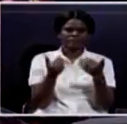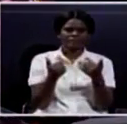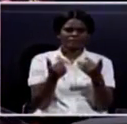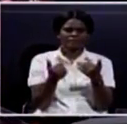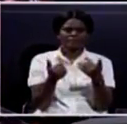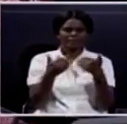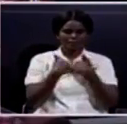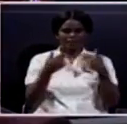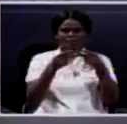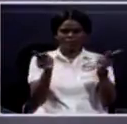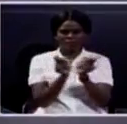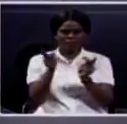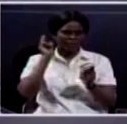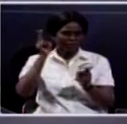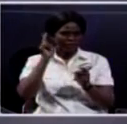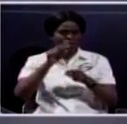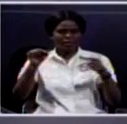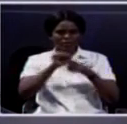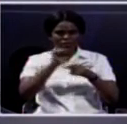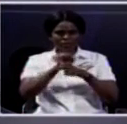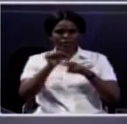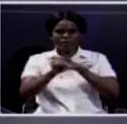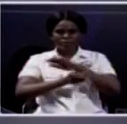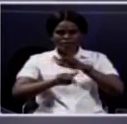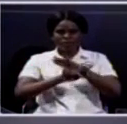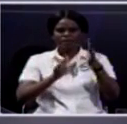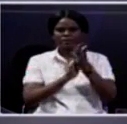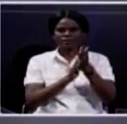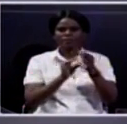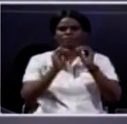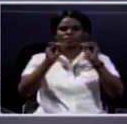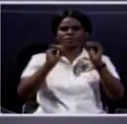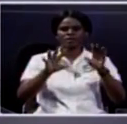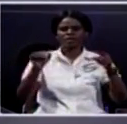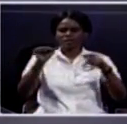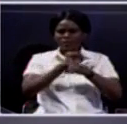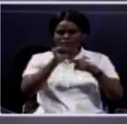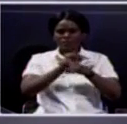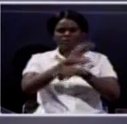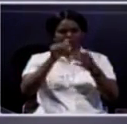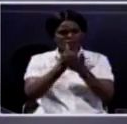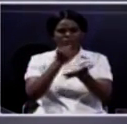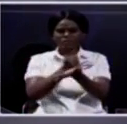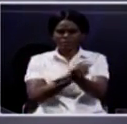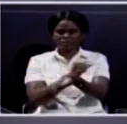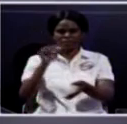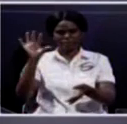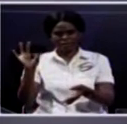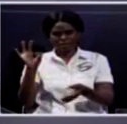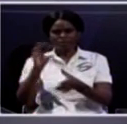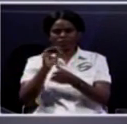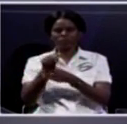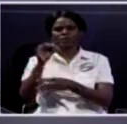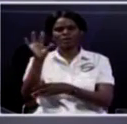place in history. When you are training as a primary school teacher, you are trained in all the 9 subjects or 8 subjects. One